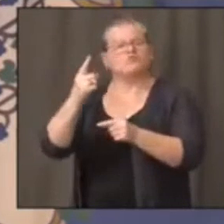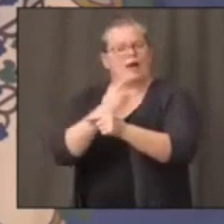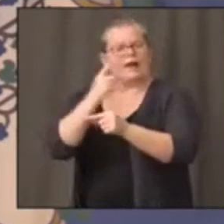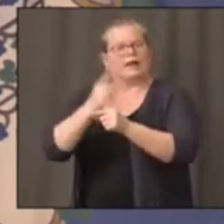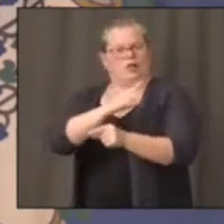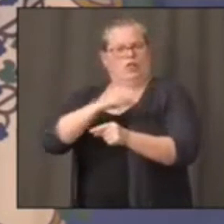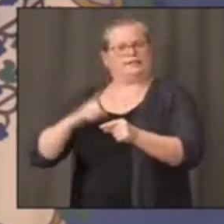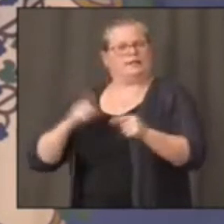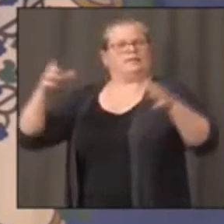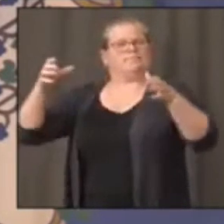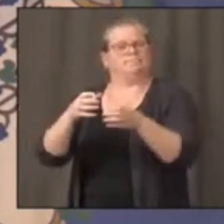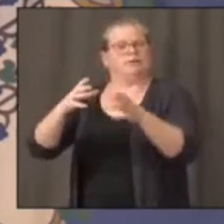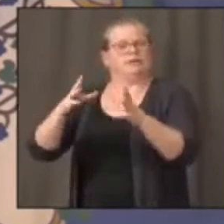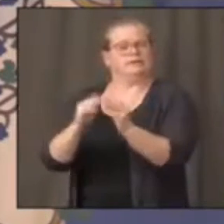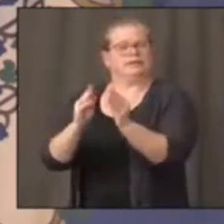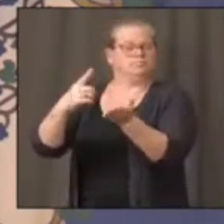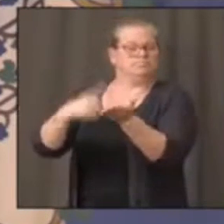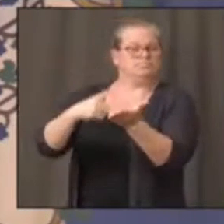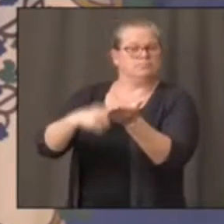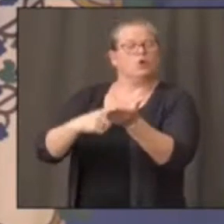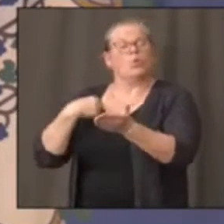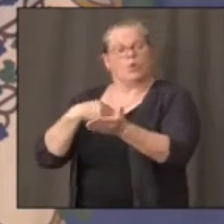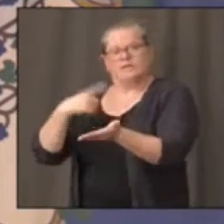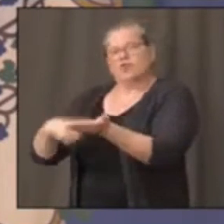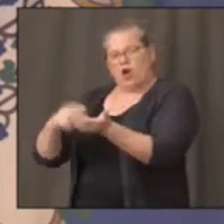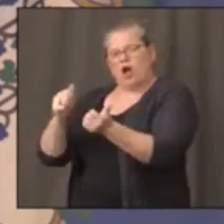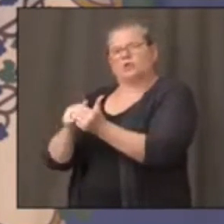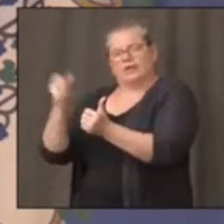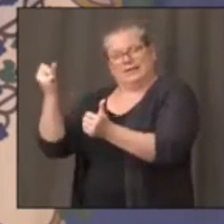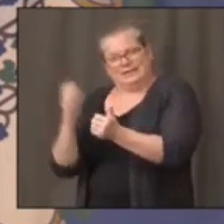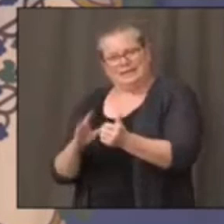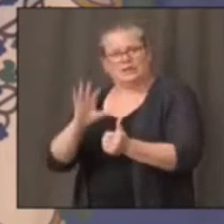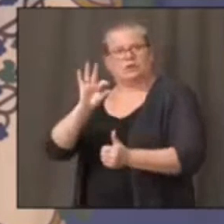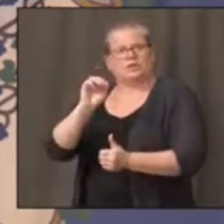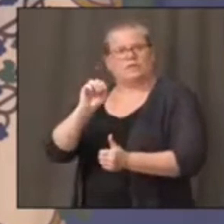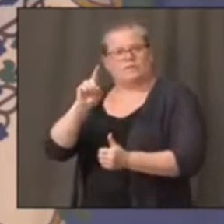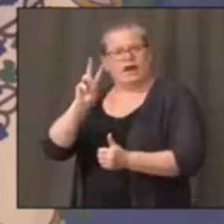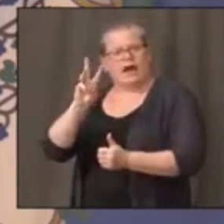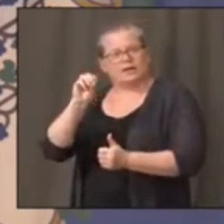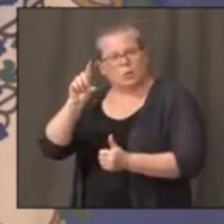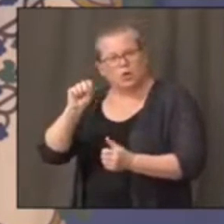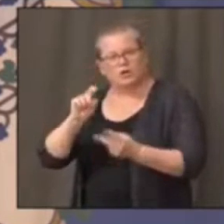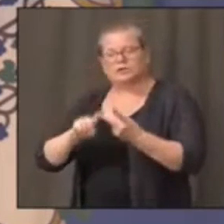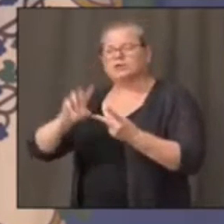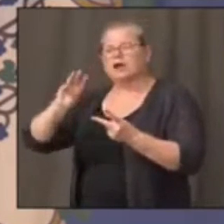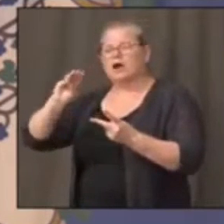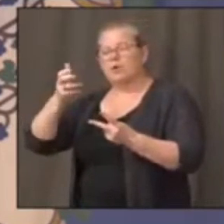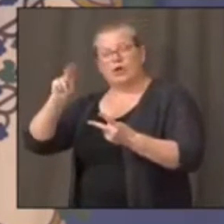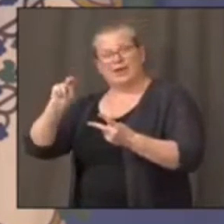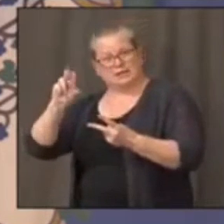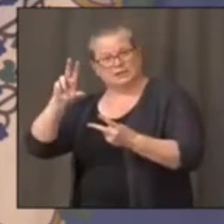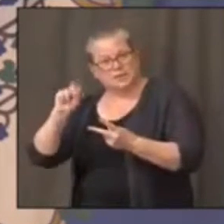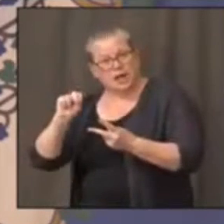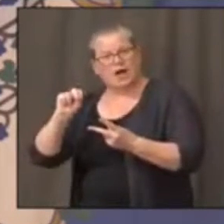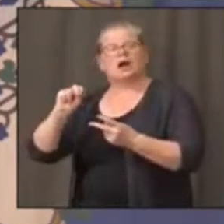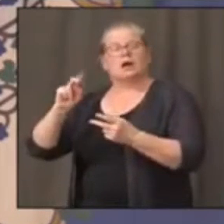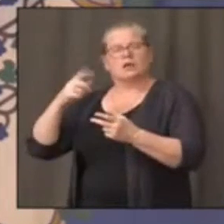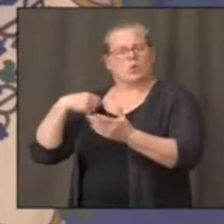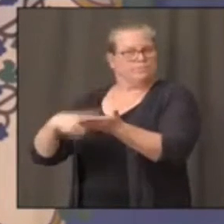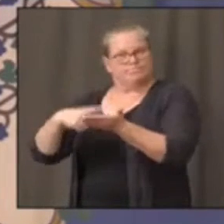thinking about the iLottery, but there's some legal things we have to make sure we do it in a way that doesn't invite